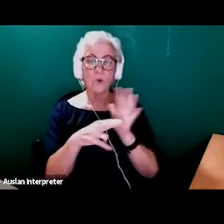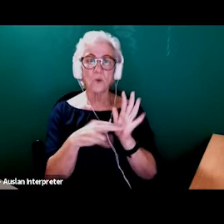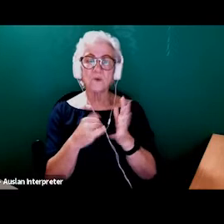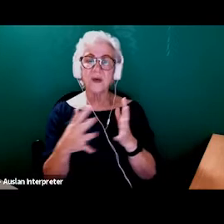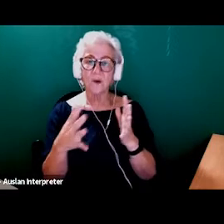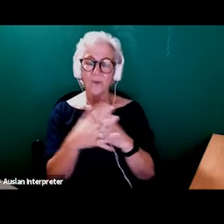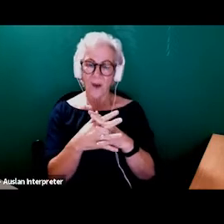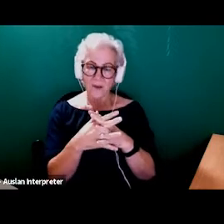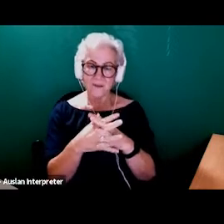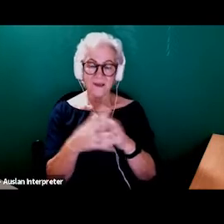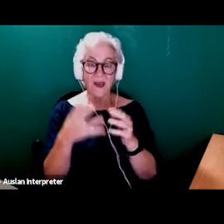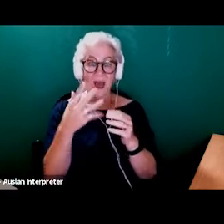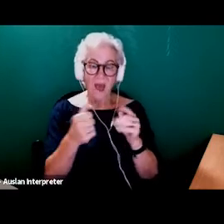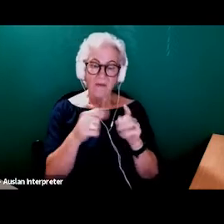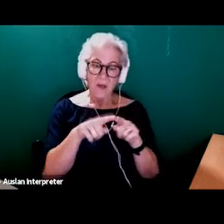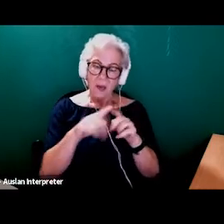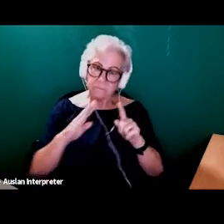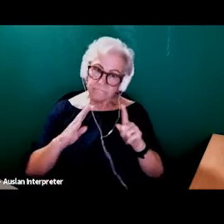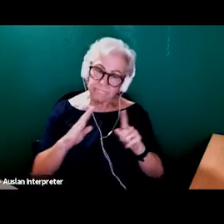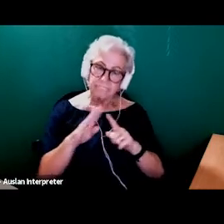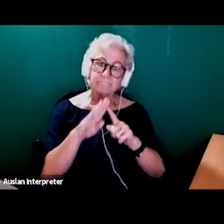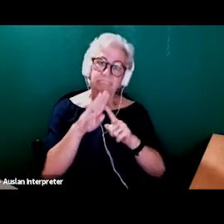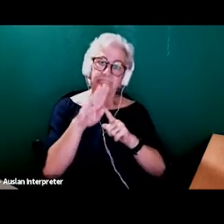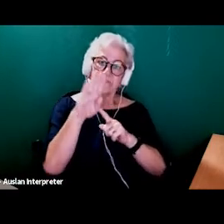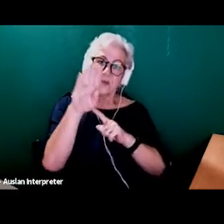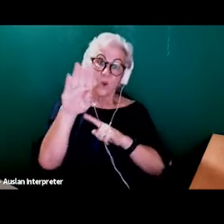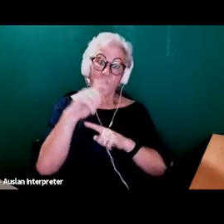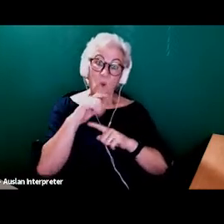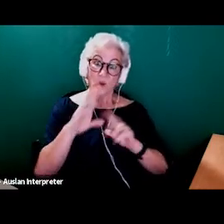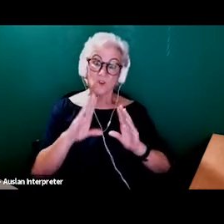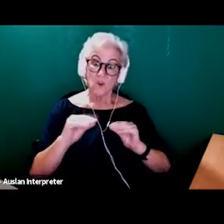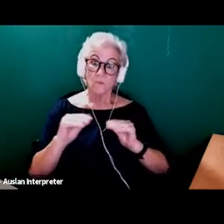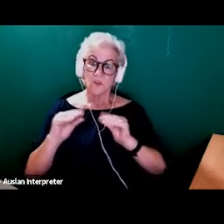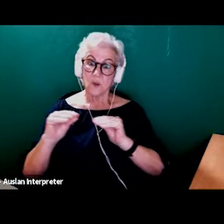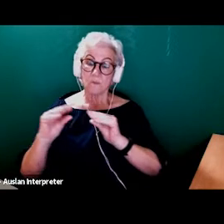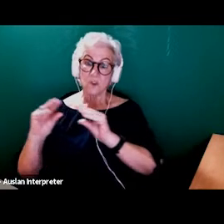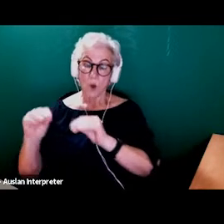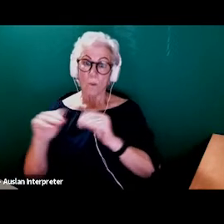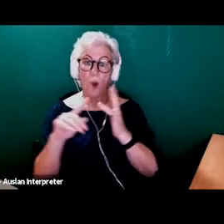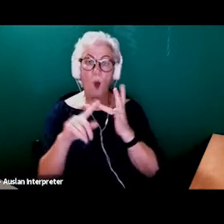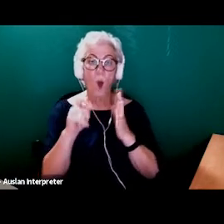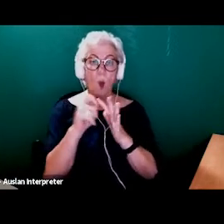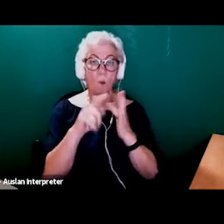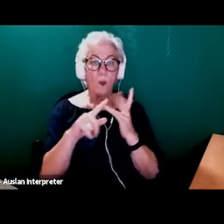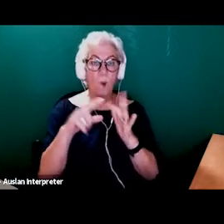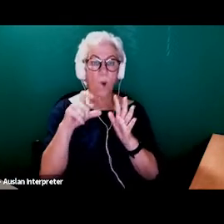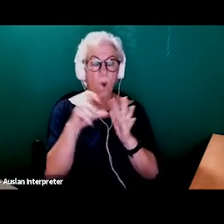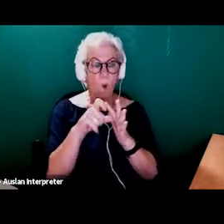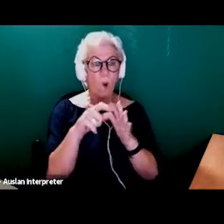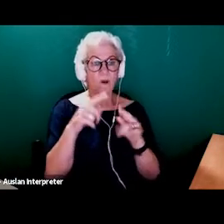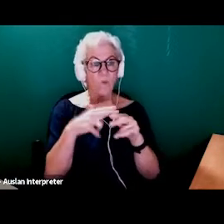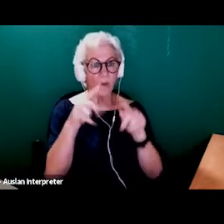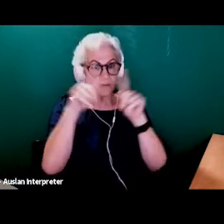There has been a steady increase in the number of people who are stopping opioid prescribing. The people, as Nikki mentioned in